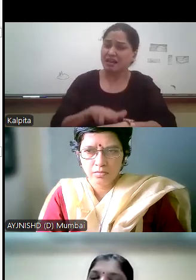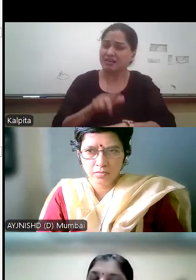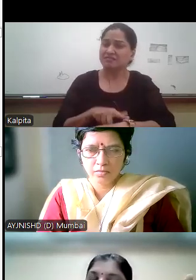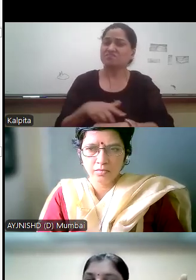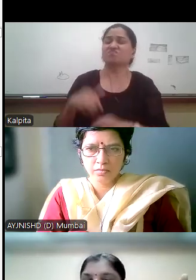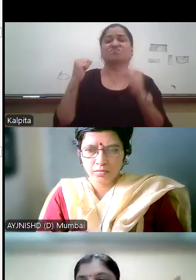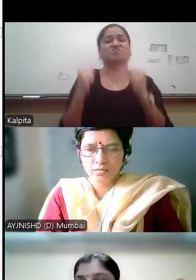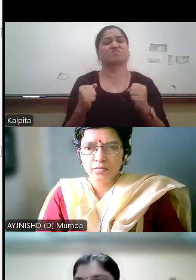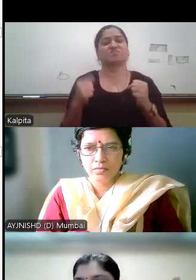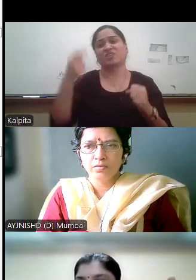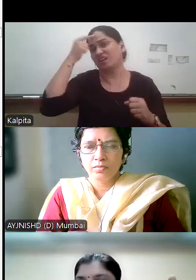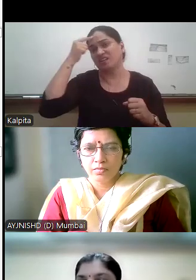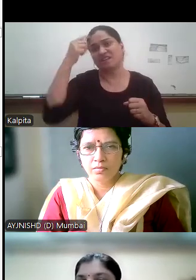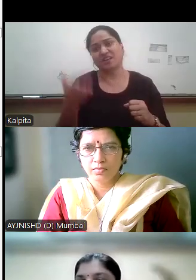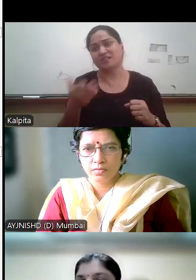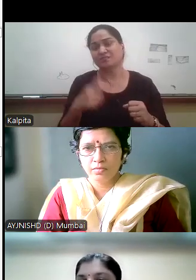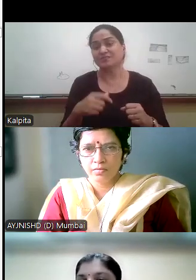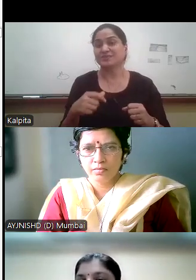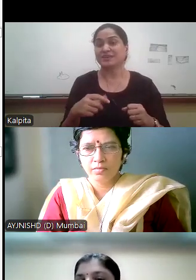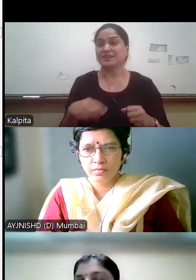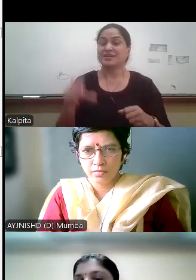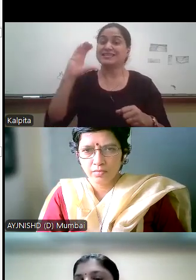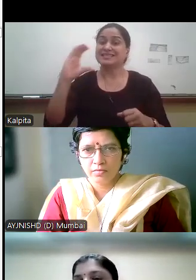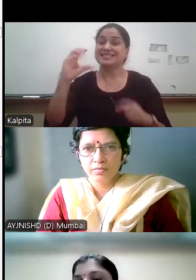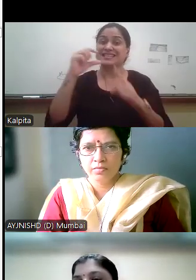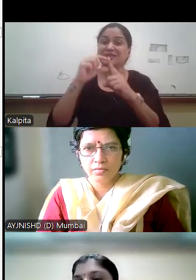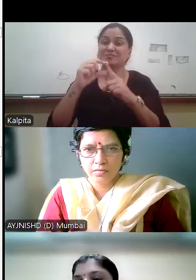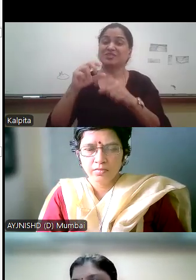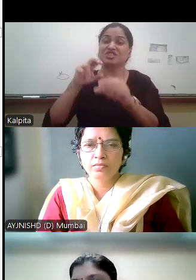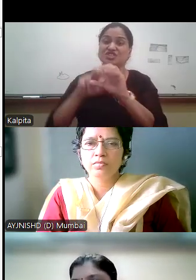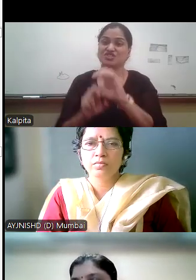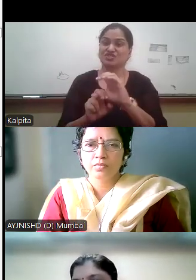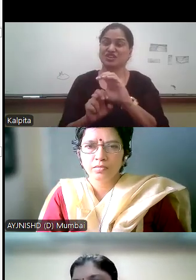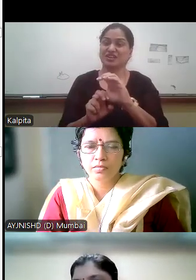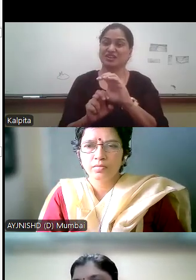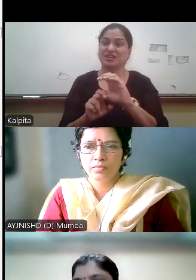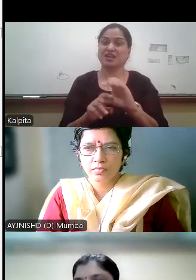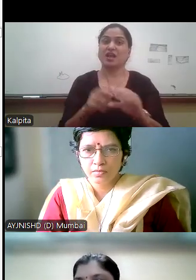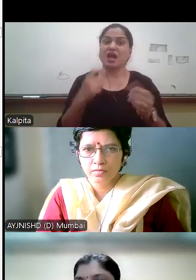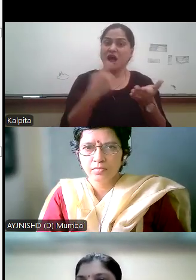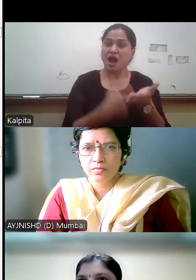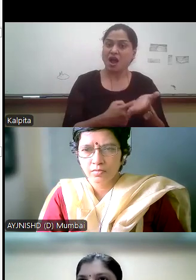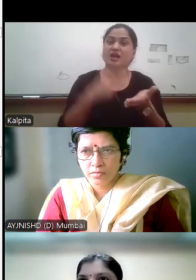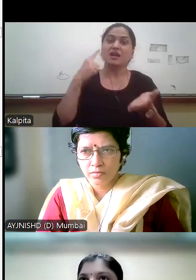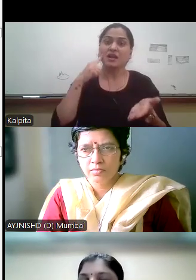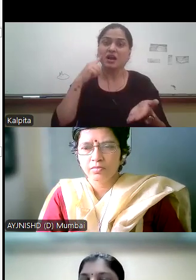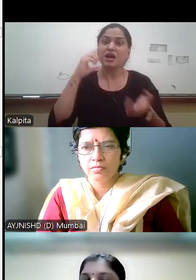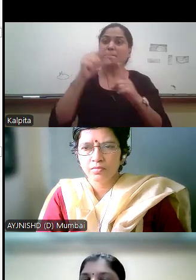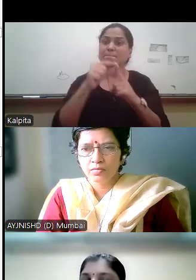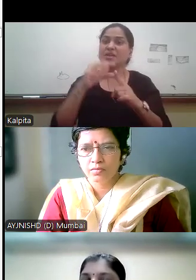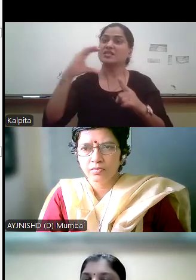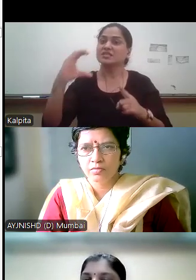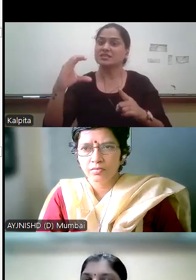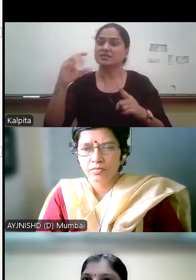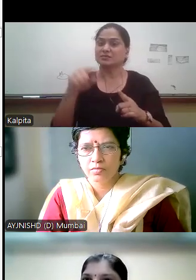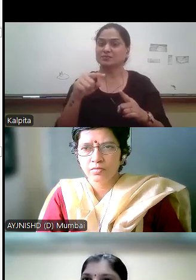will encourage more spasticity. So these are called as reflex inhibiting postures, RIPs, which is an entity technique which through